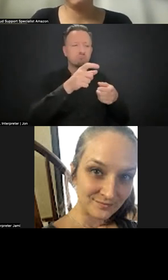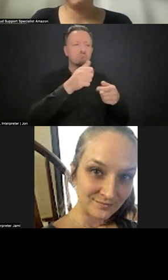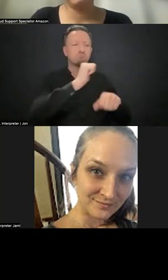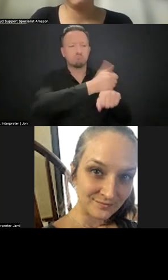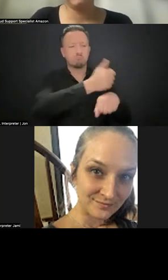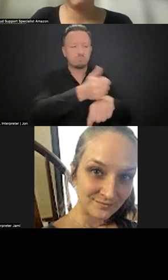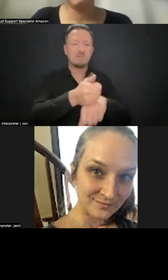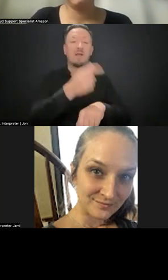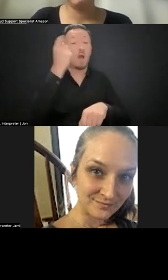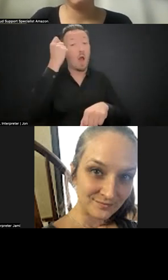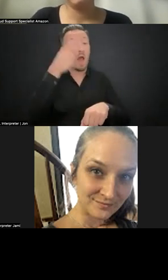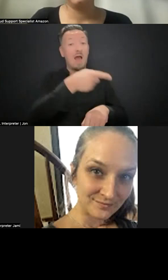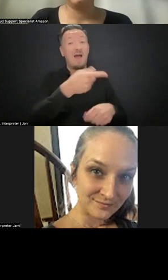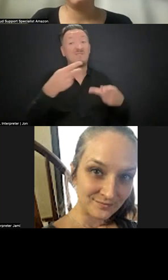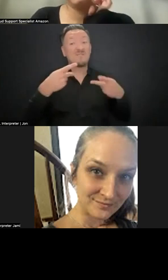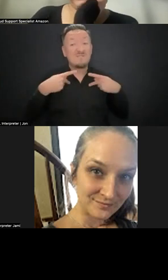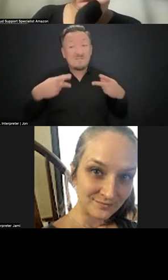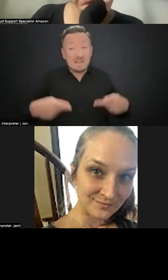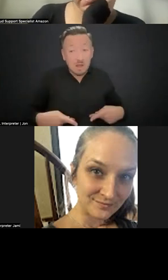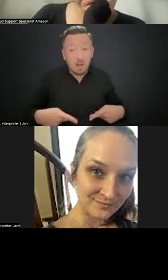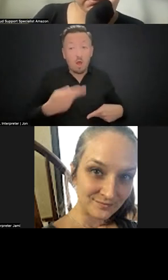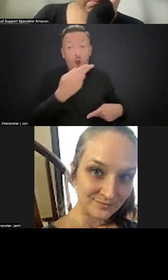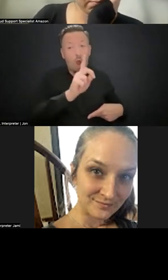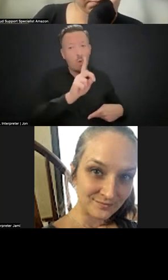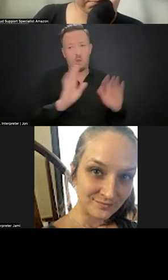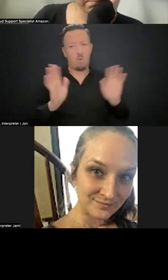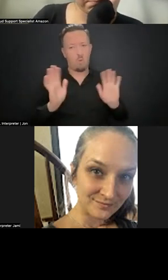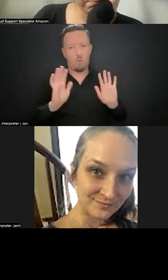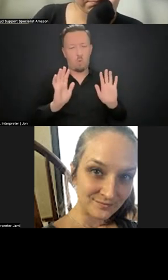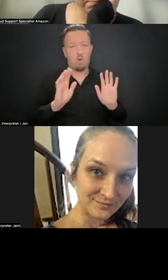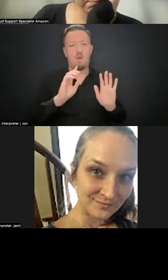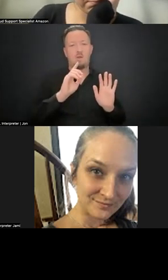So in this model, right, I'm gonna bring up.